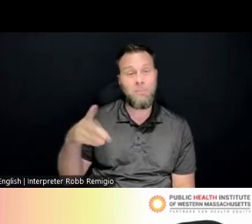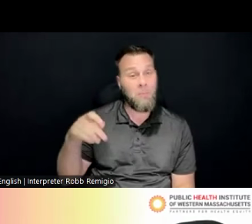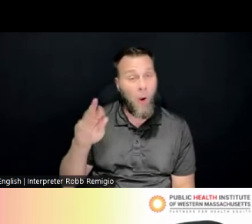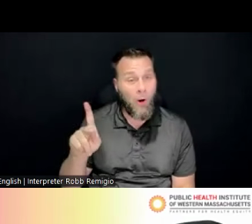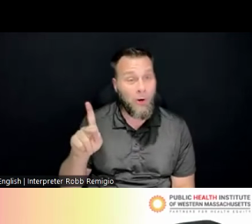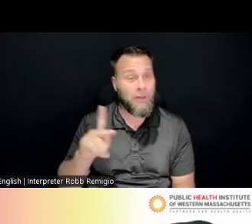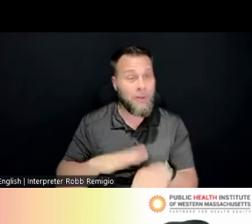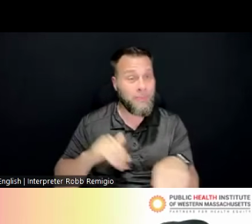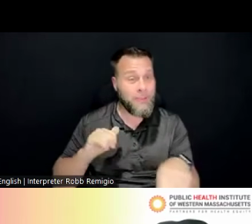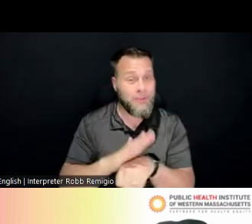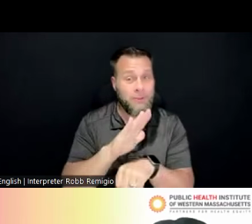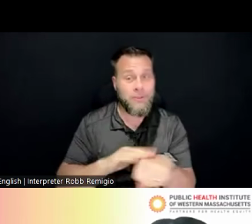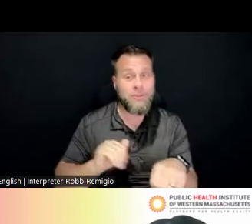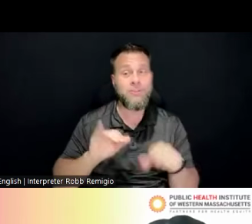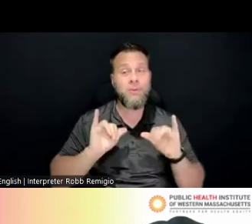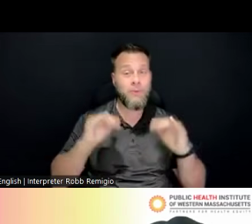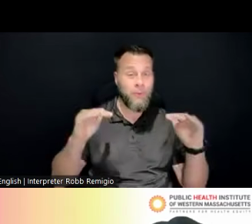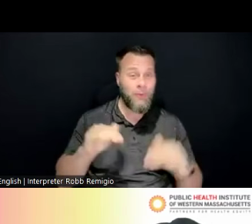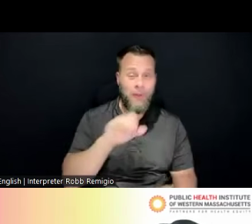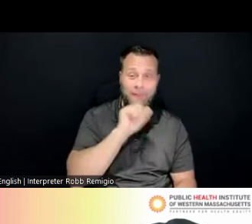Wake Up the Earth. What is that?